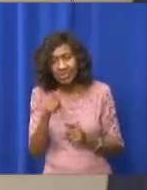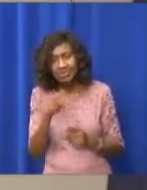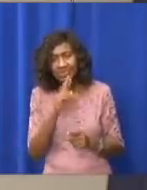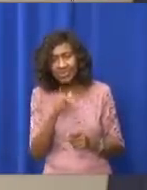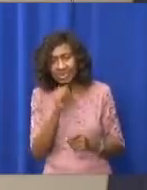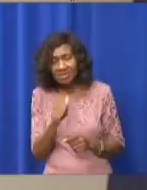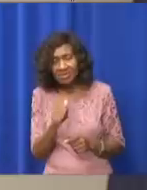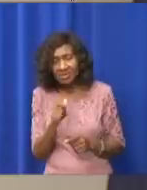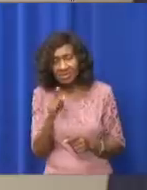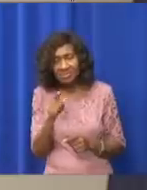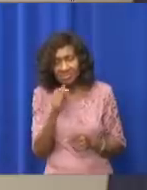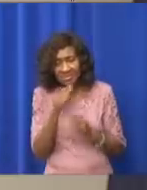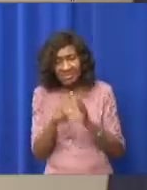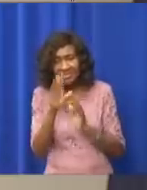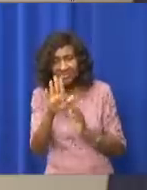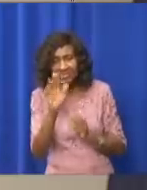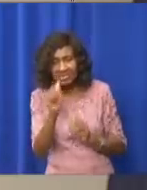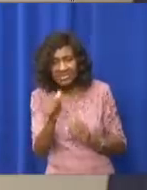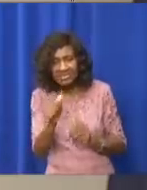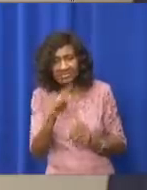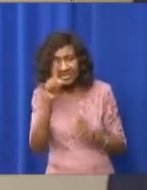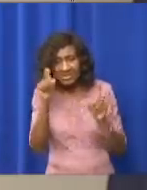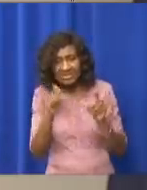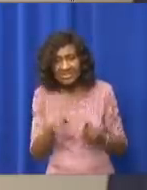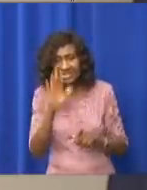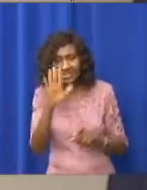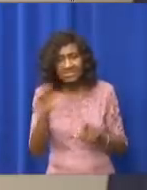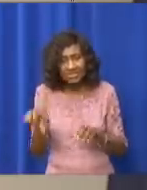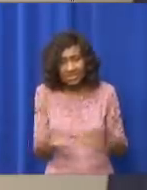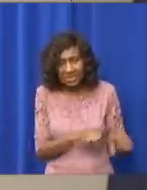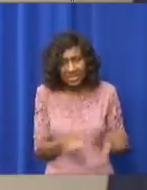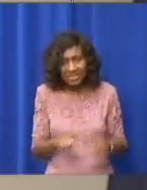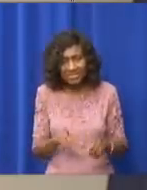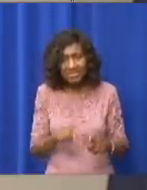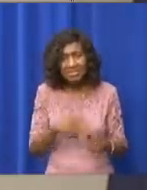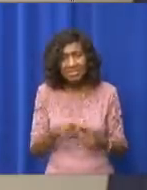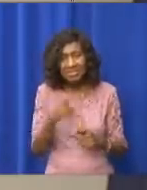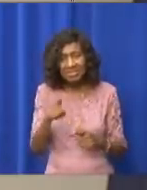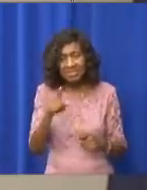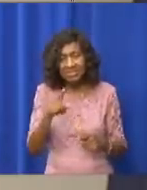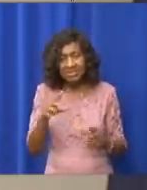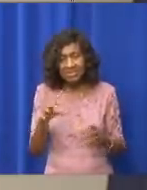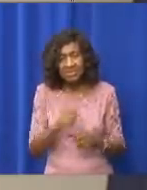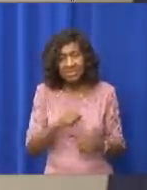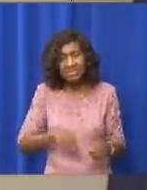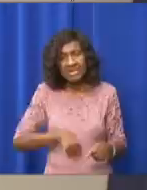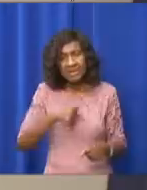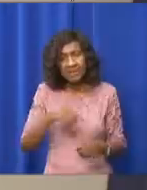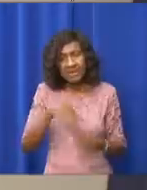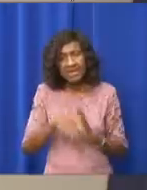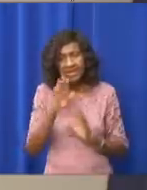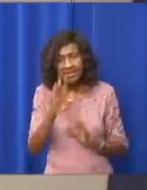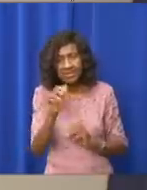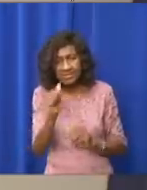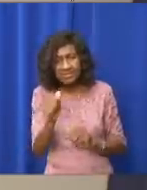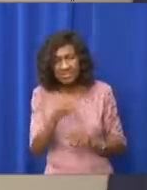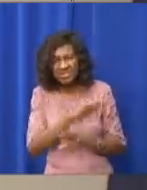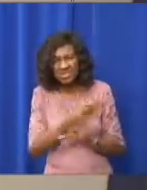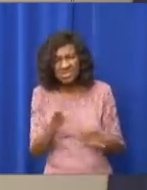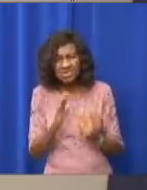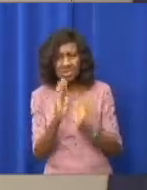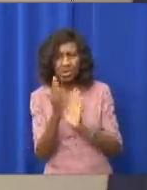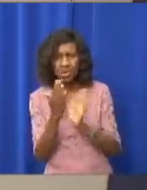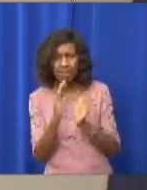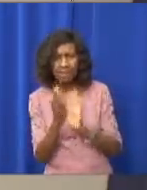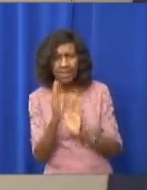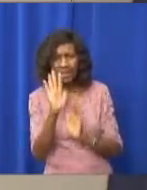should test their own actions. Then they can take pride in themselves alone without comparing themselves to someone else.